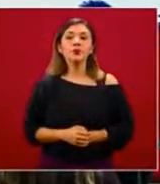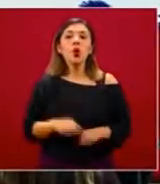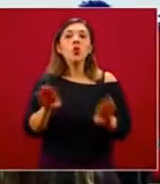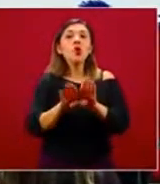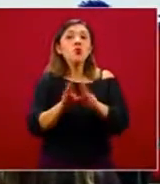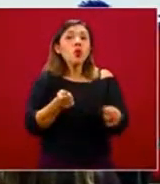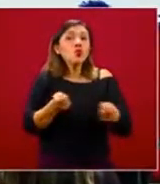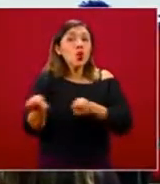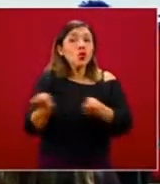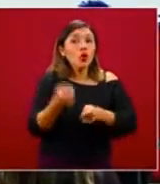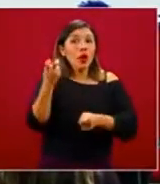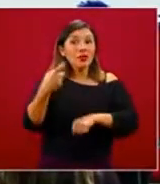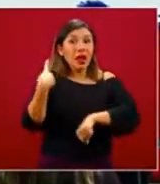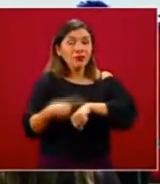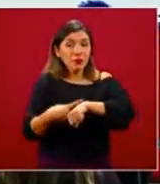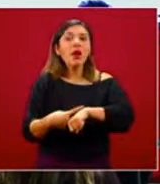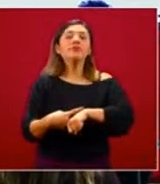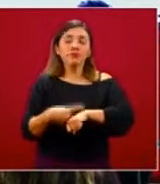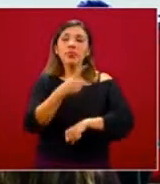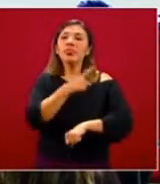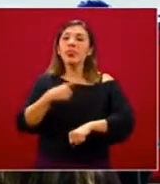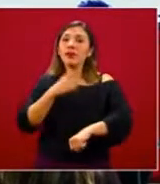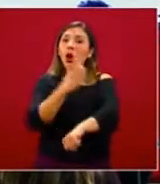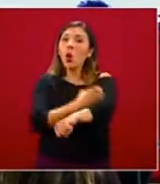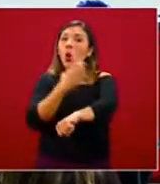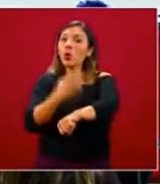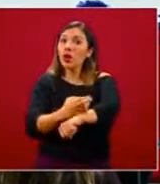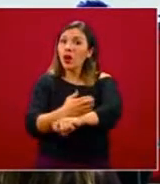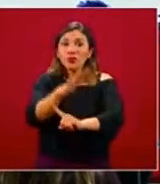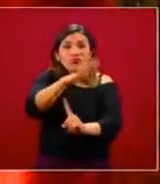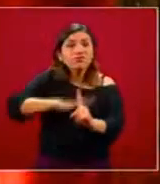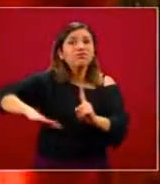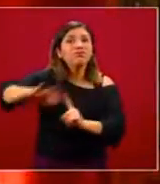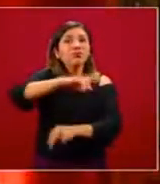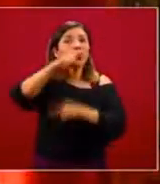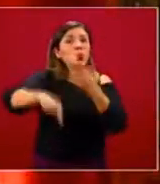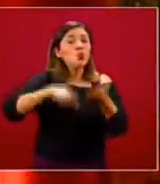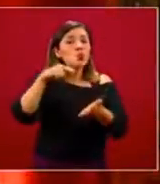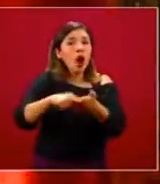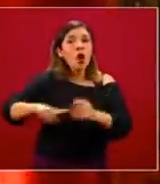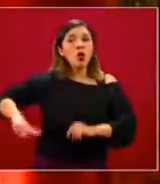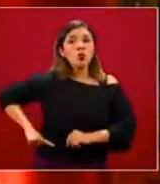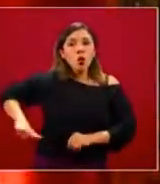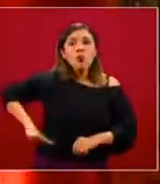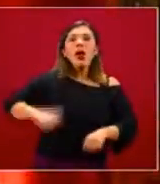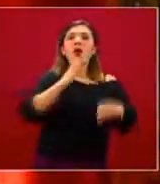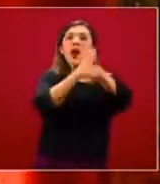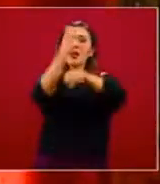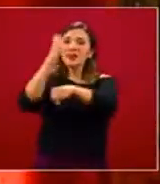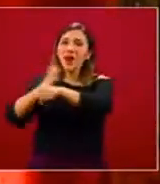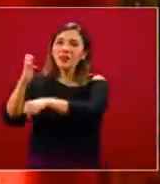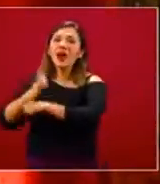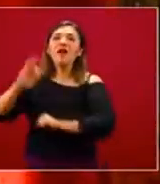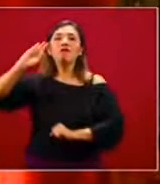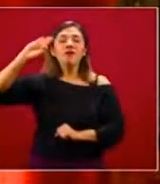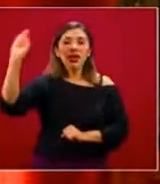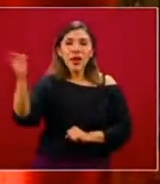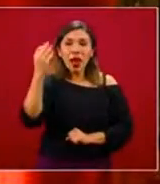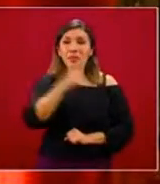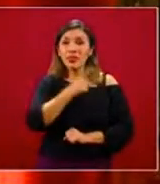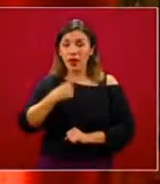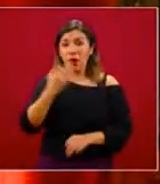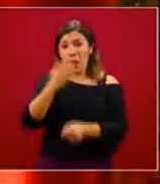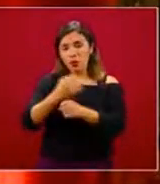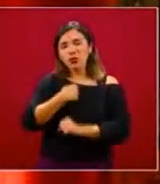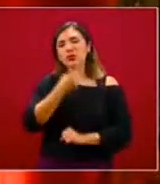can be prepared for this risk. To be able to control these kinds of diseases, we would have to have an